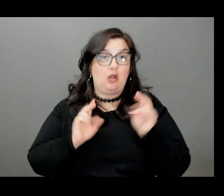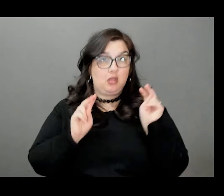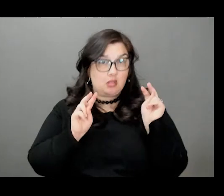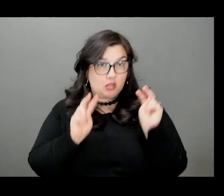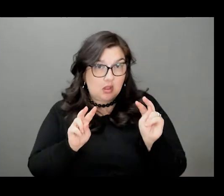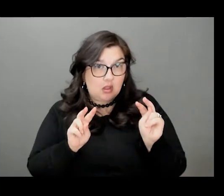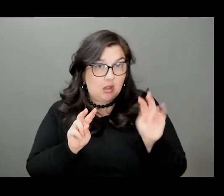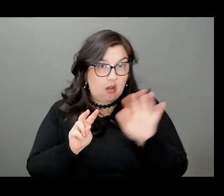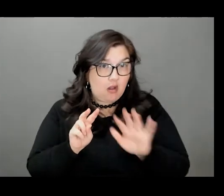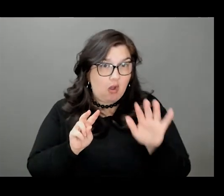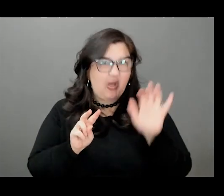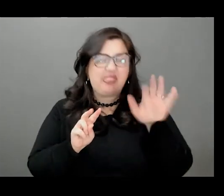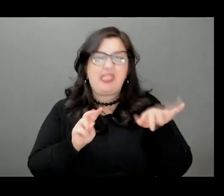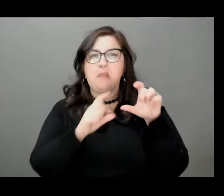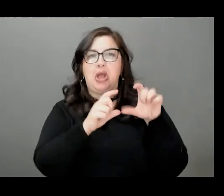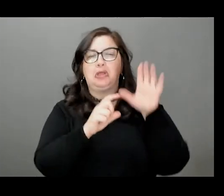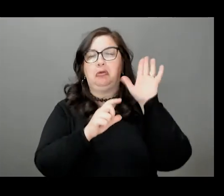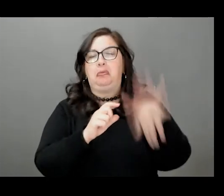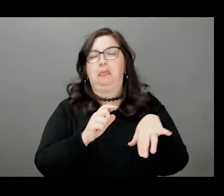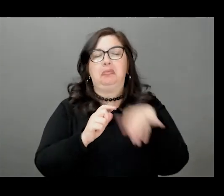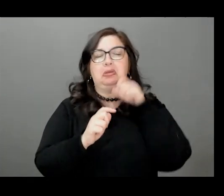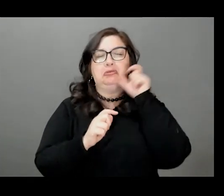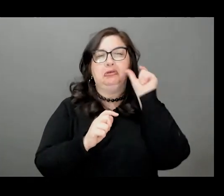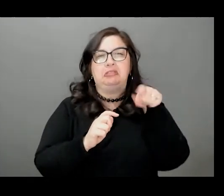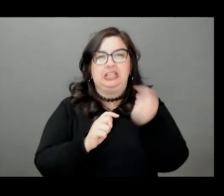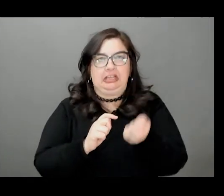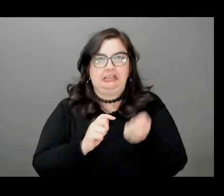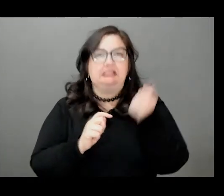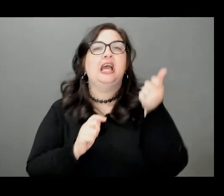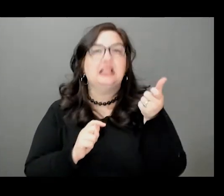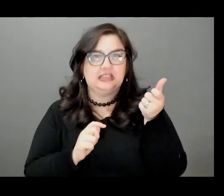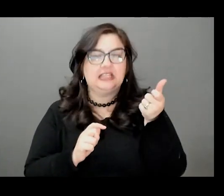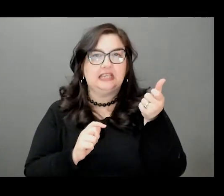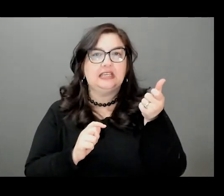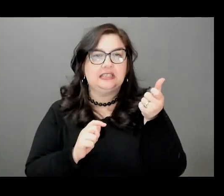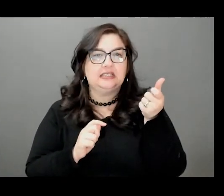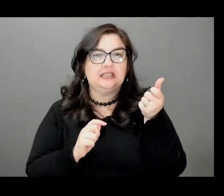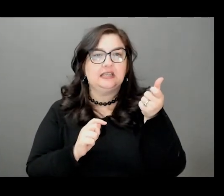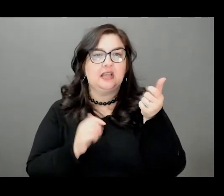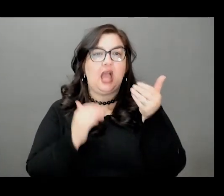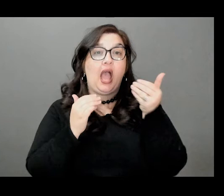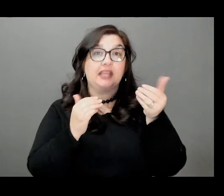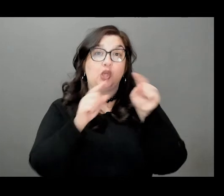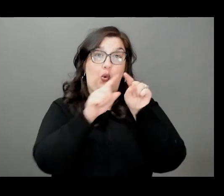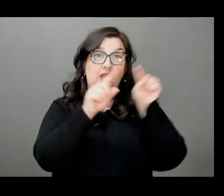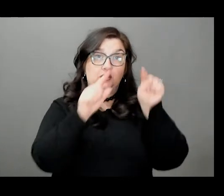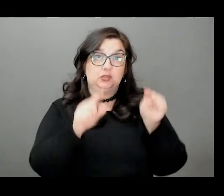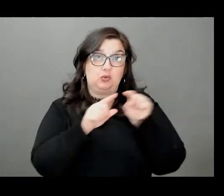now I, as a labeler, will now delete this box and